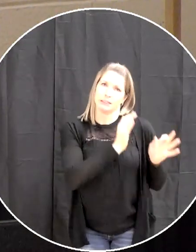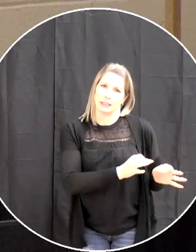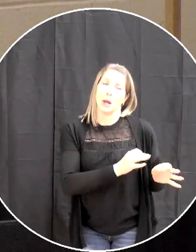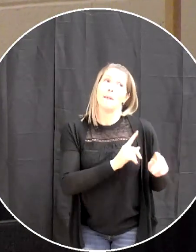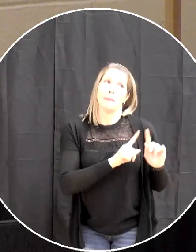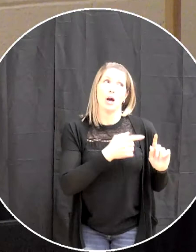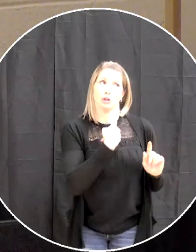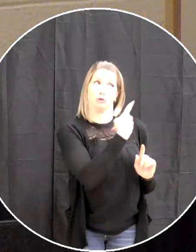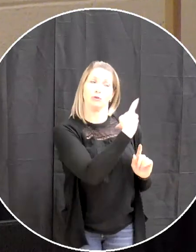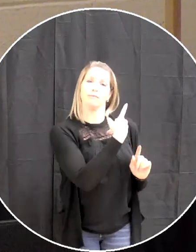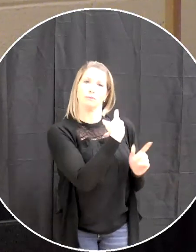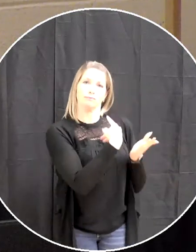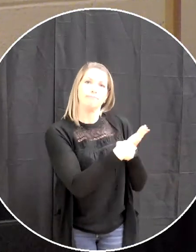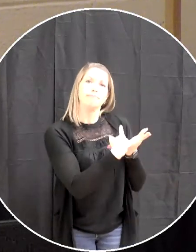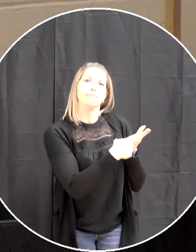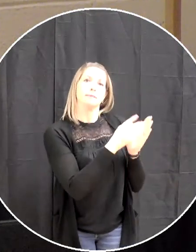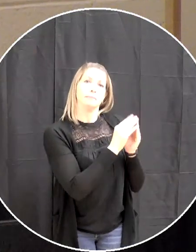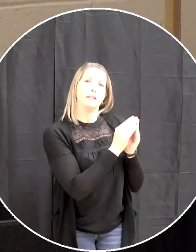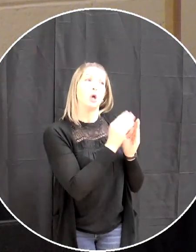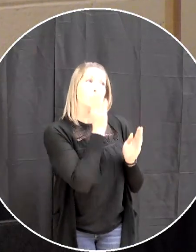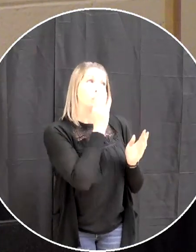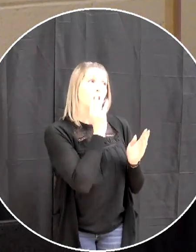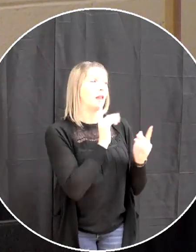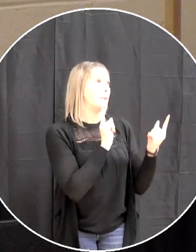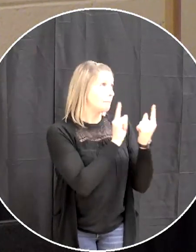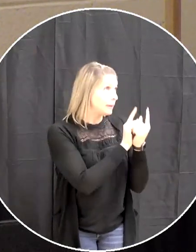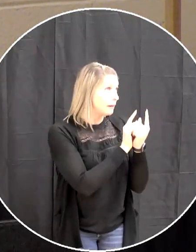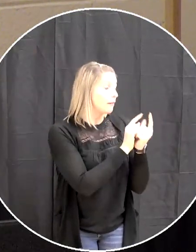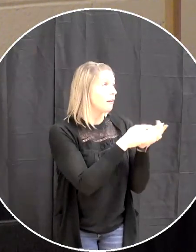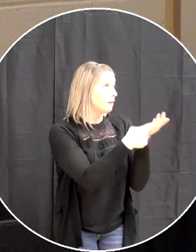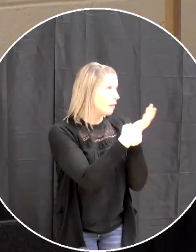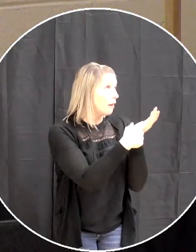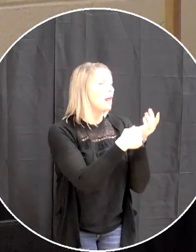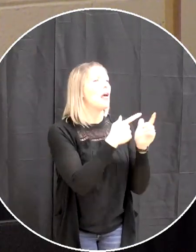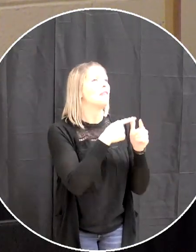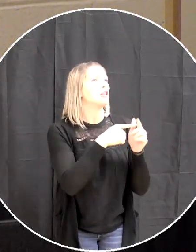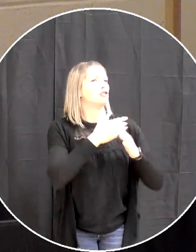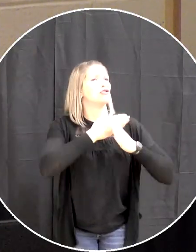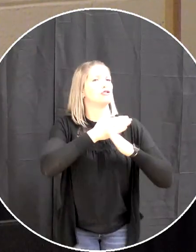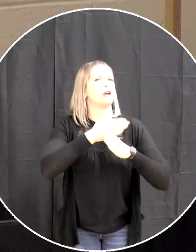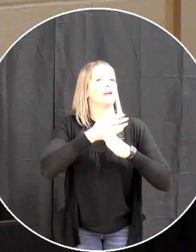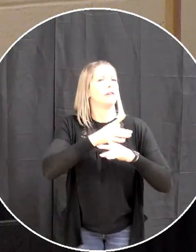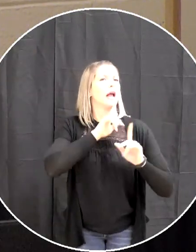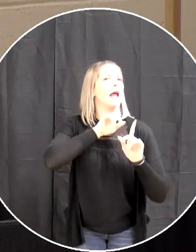a conversation, and we will share the results of that deliberation when we have it.